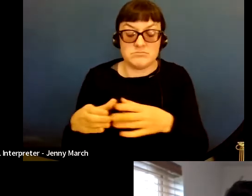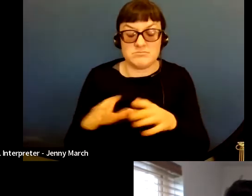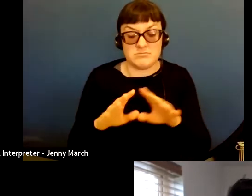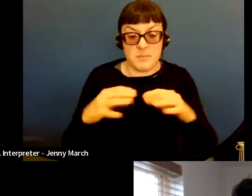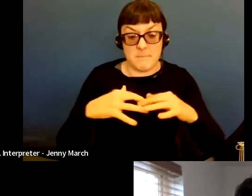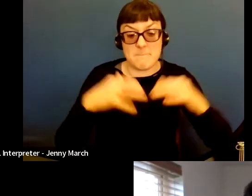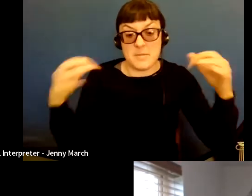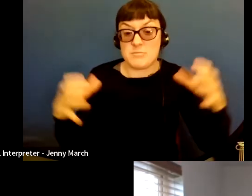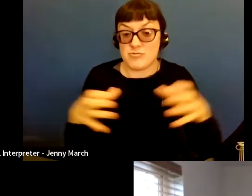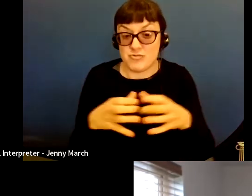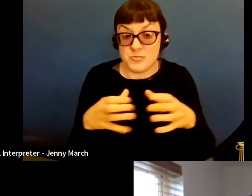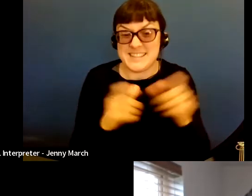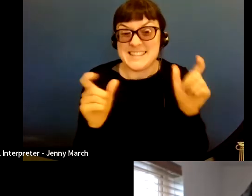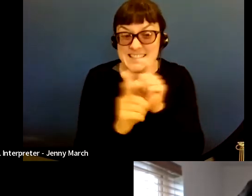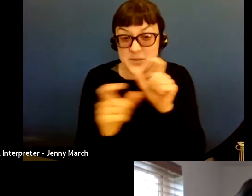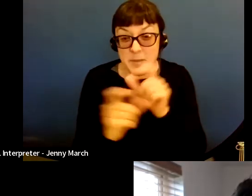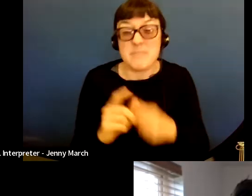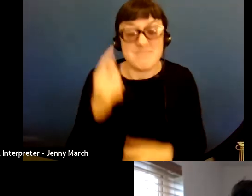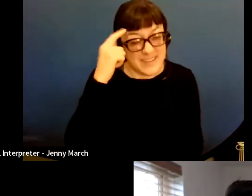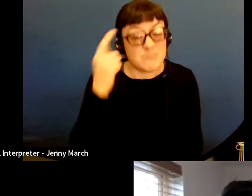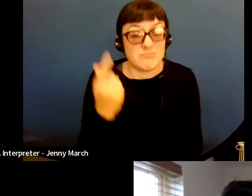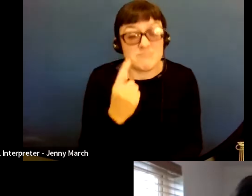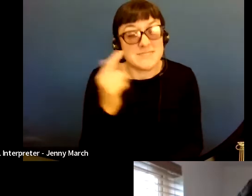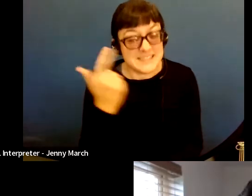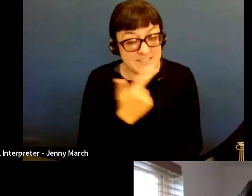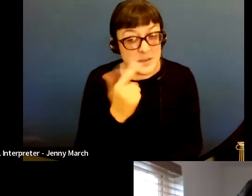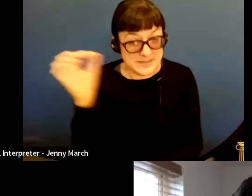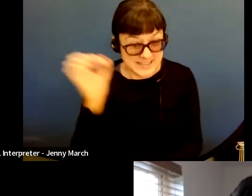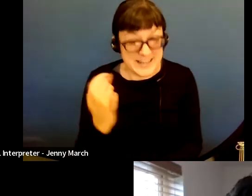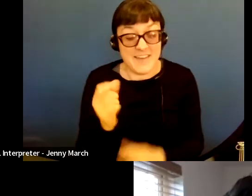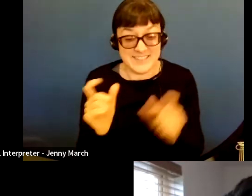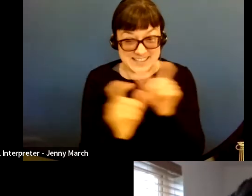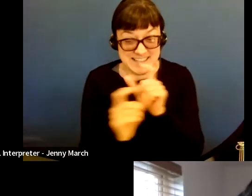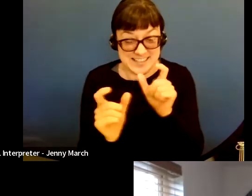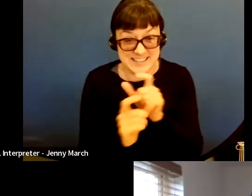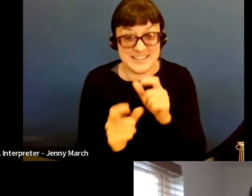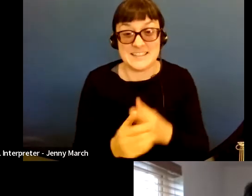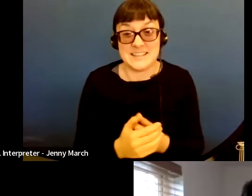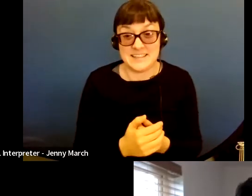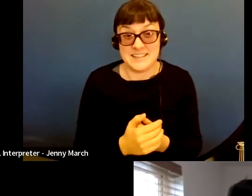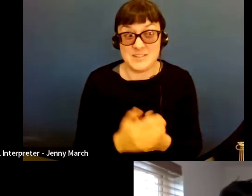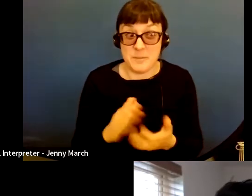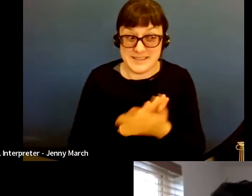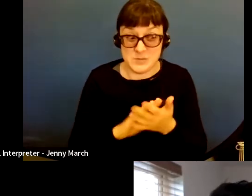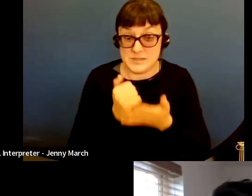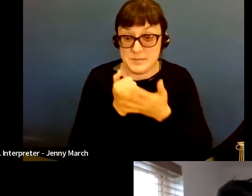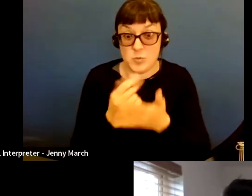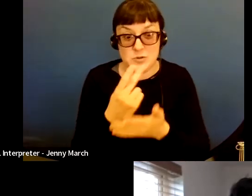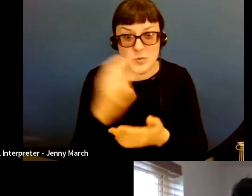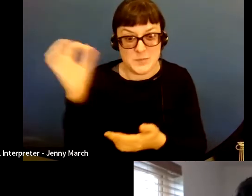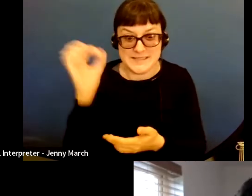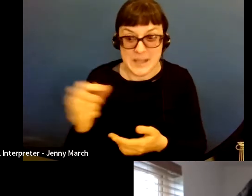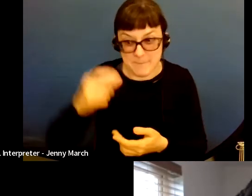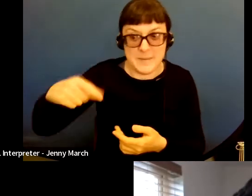pupils in schools in the UK actually have dyslexia. So with the current model, we're currently providing supports to 2% of pupils for dyslexia when we